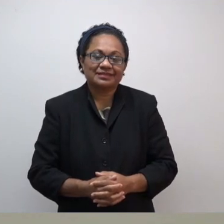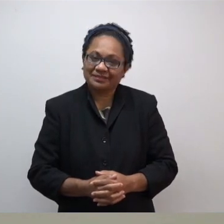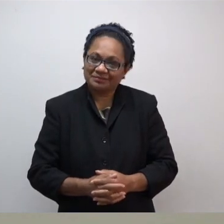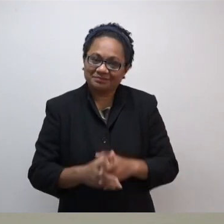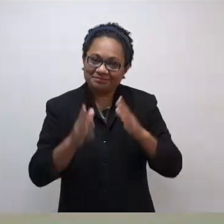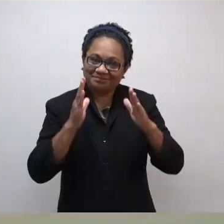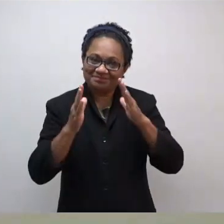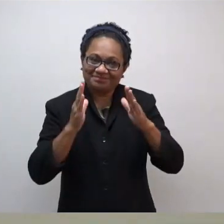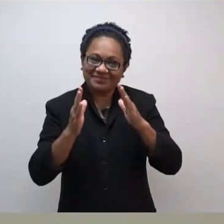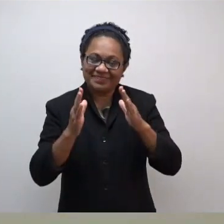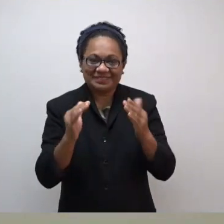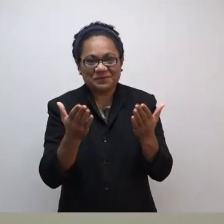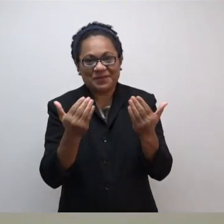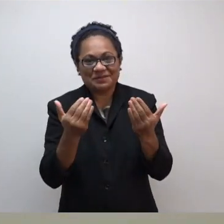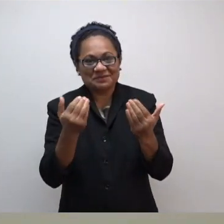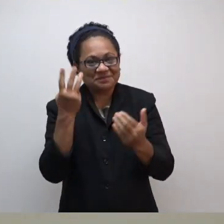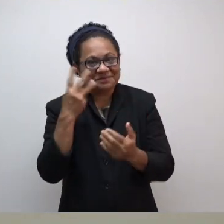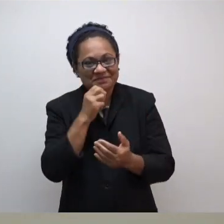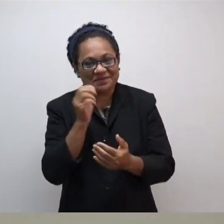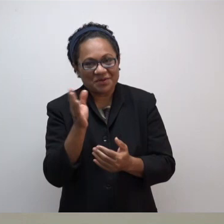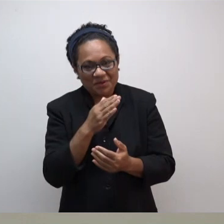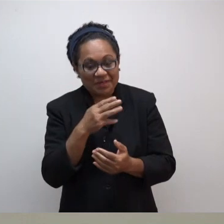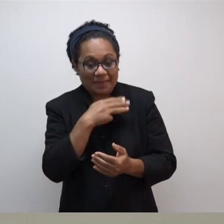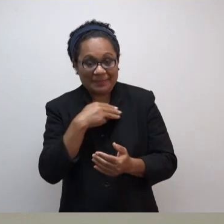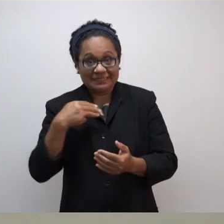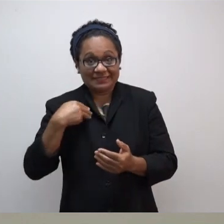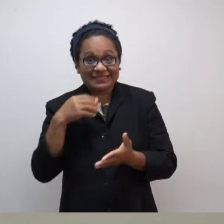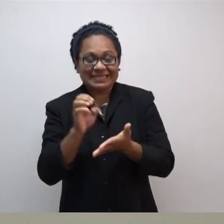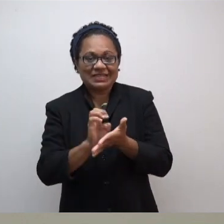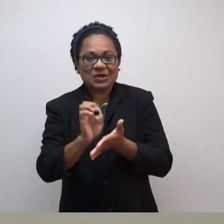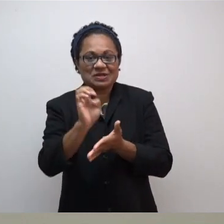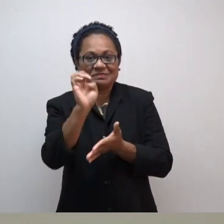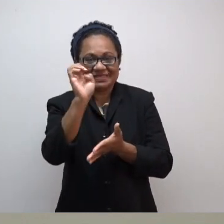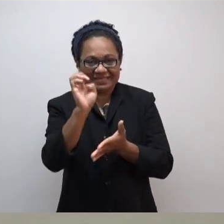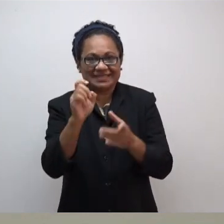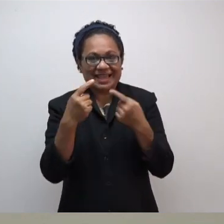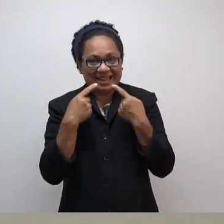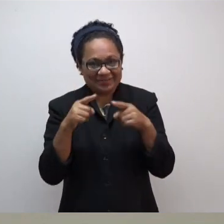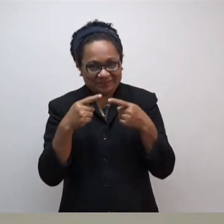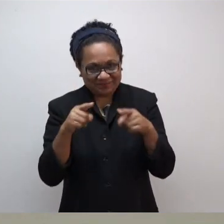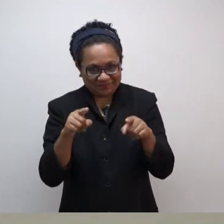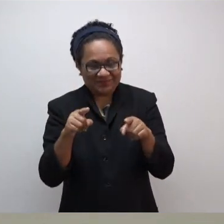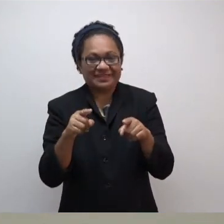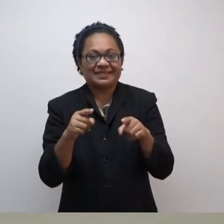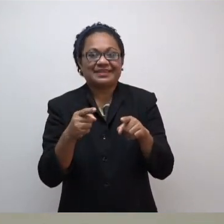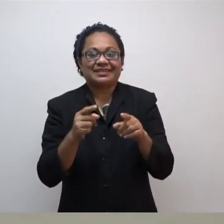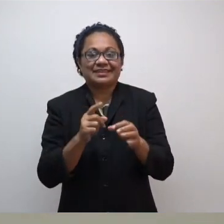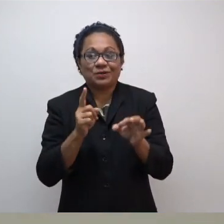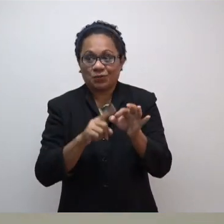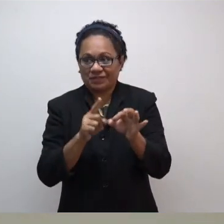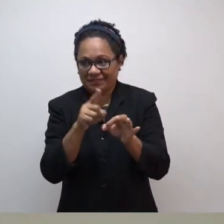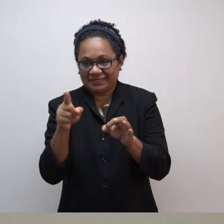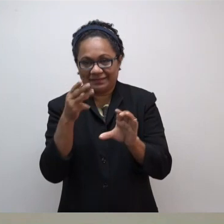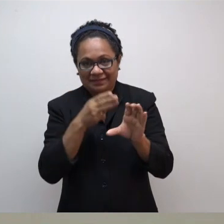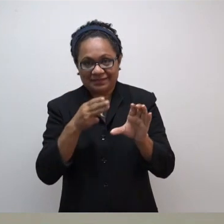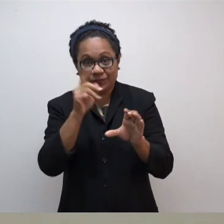Bulavanaka and welcome, ladies and gentlemen, to this Ministry of Economy press conference. This afternoon, we will hear from the Attorney-General and